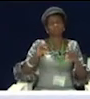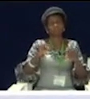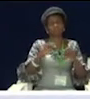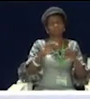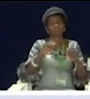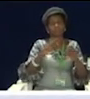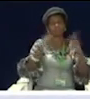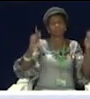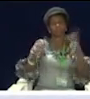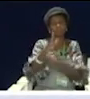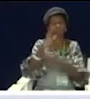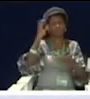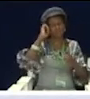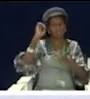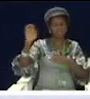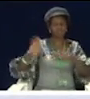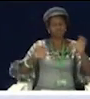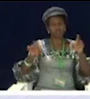He does as he pleases.